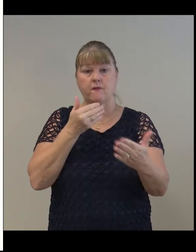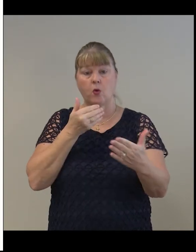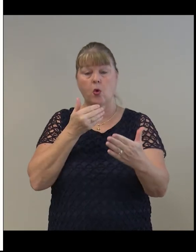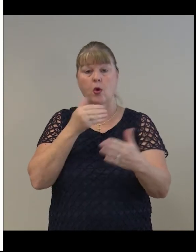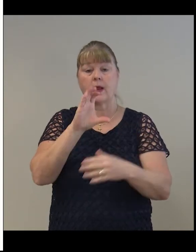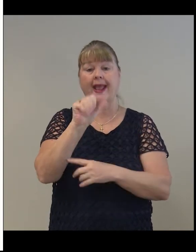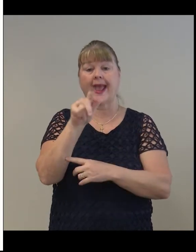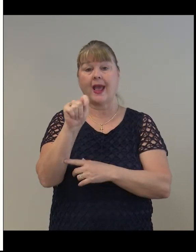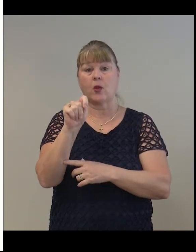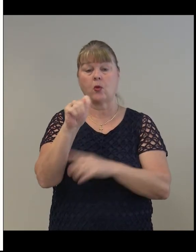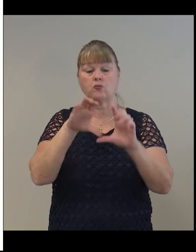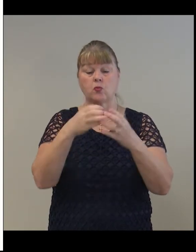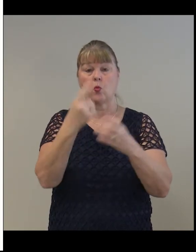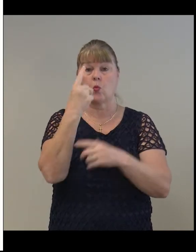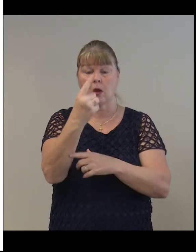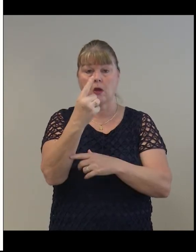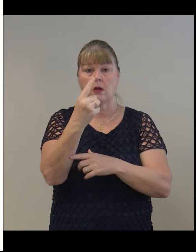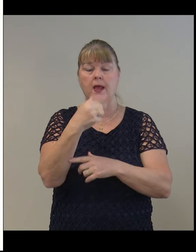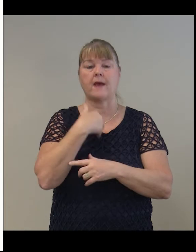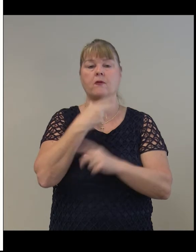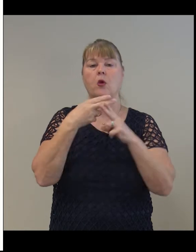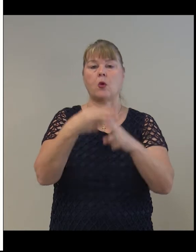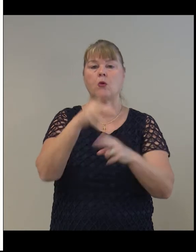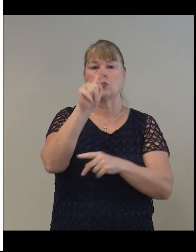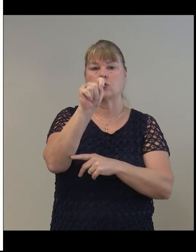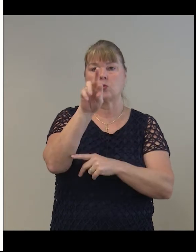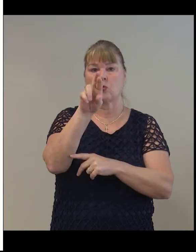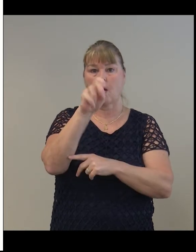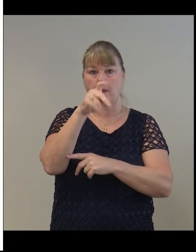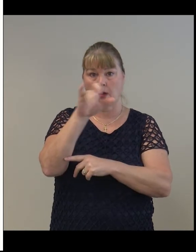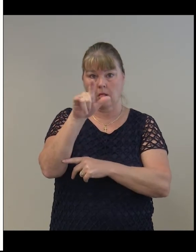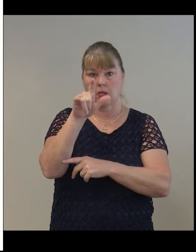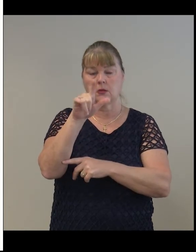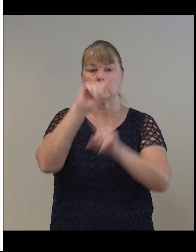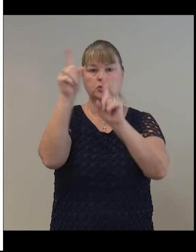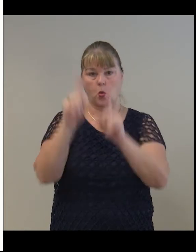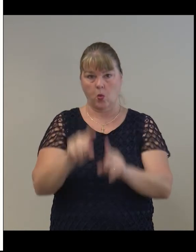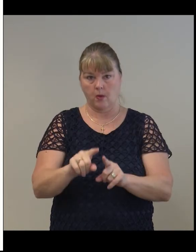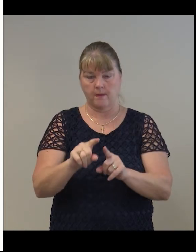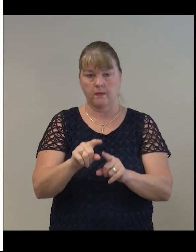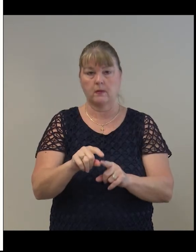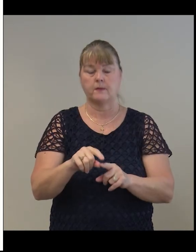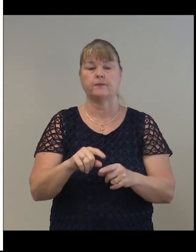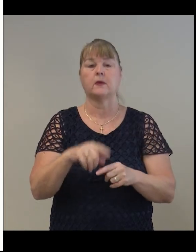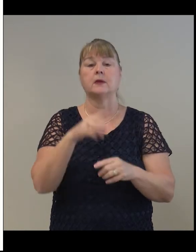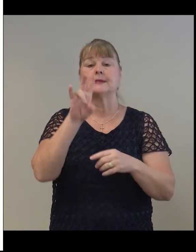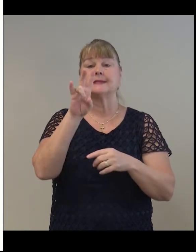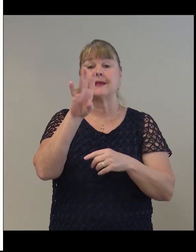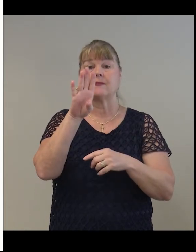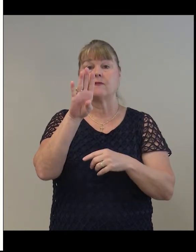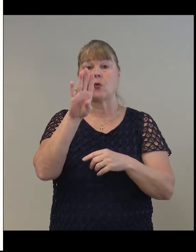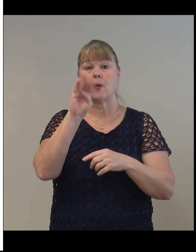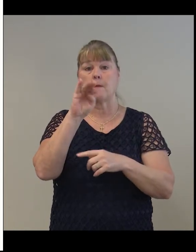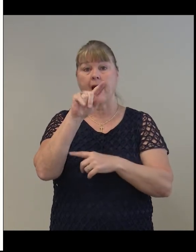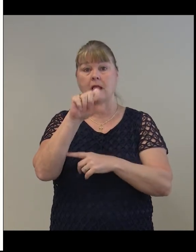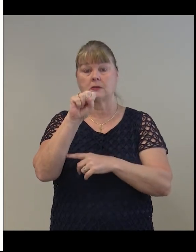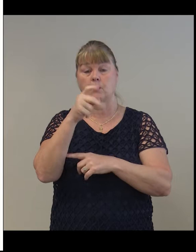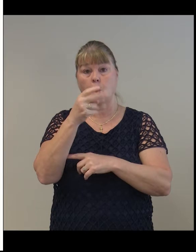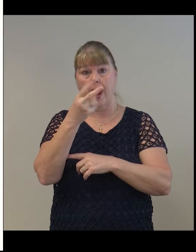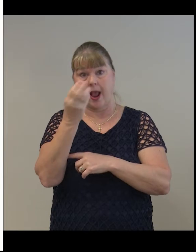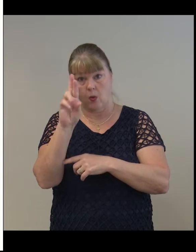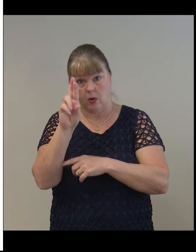have what's called a tropical storm. So once you reach that 74 mile per hour wind threshold, you are